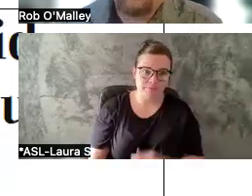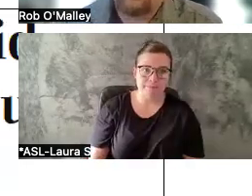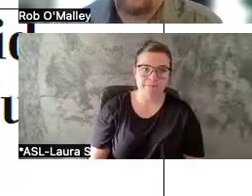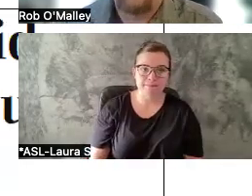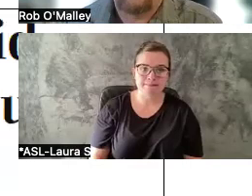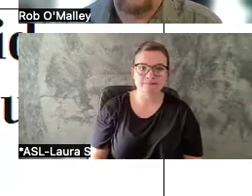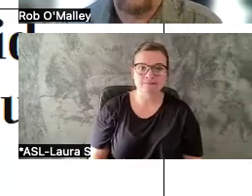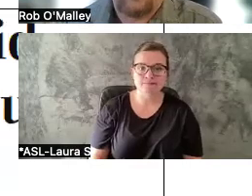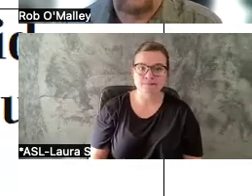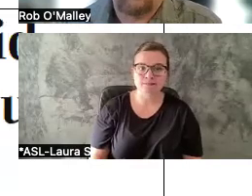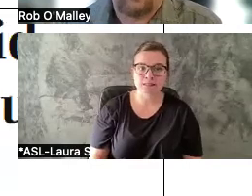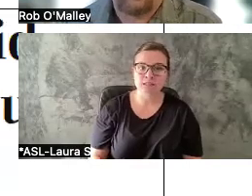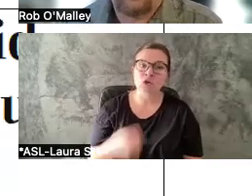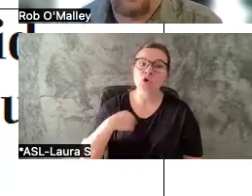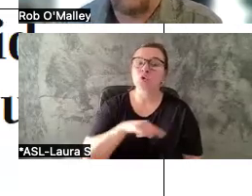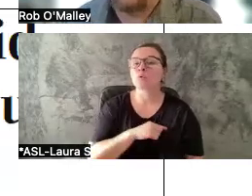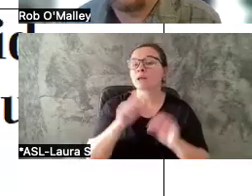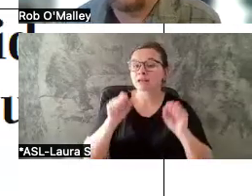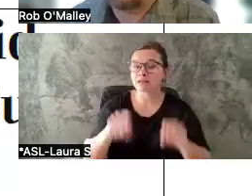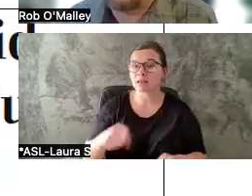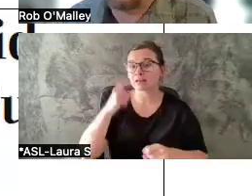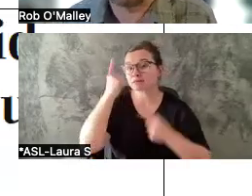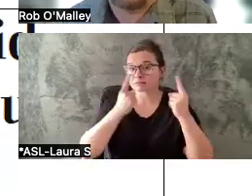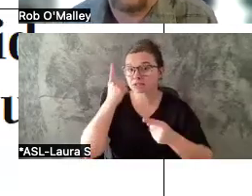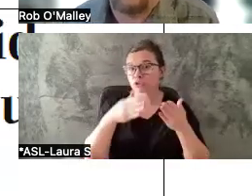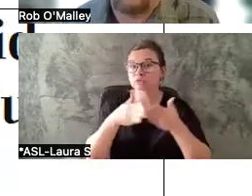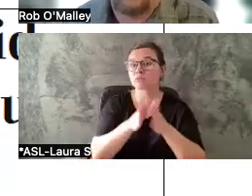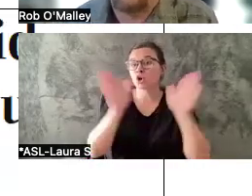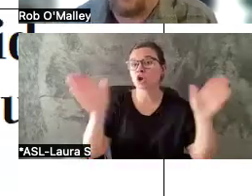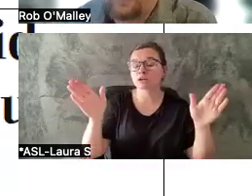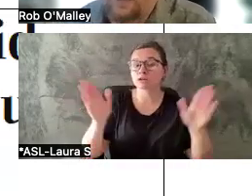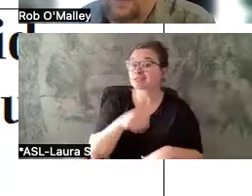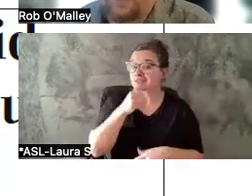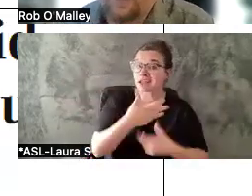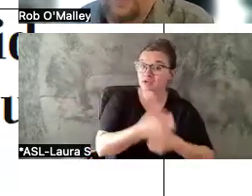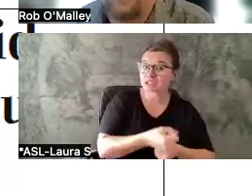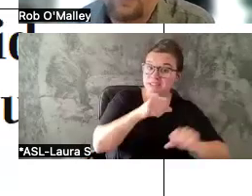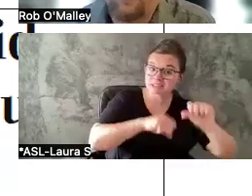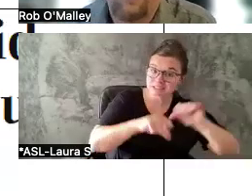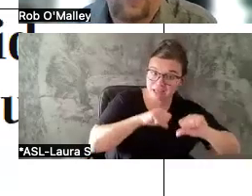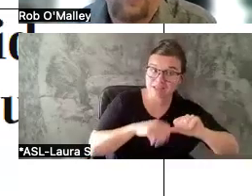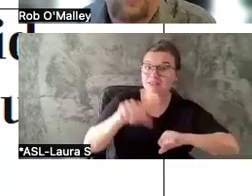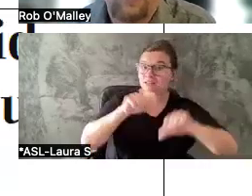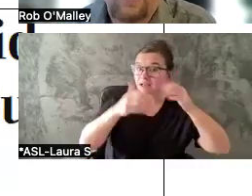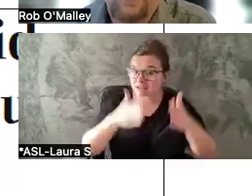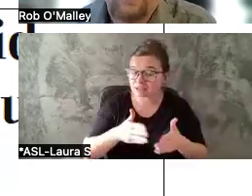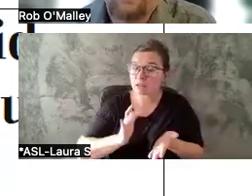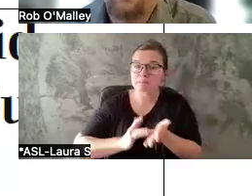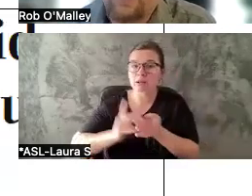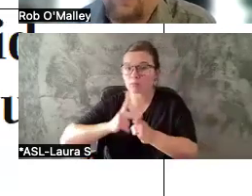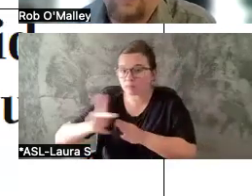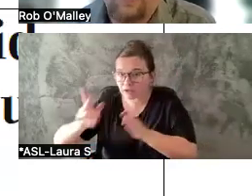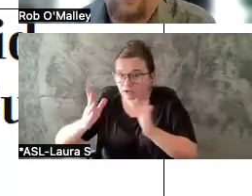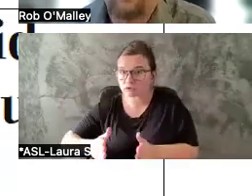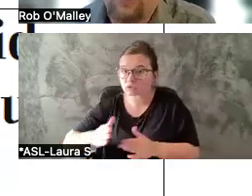We can and should also consider genetics in a broader context. Distrust of science and of scientists and of medical professionals